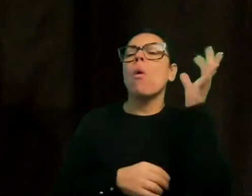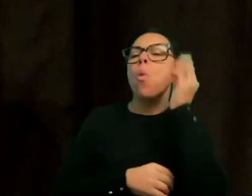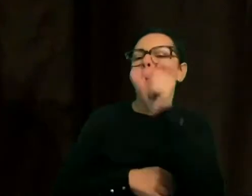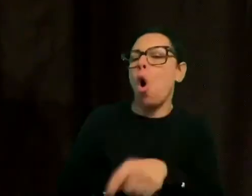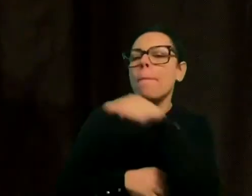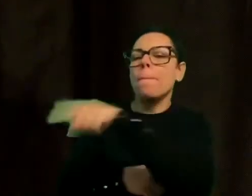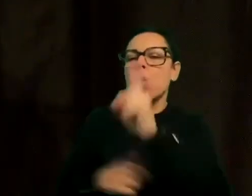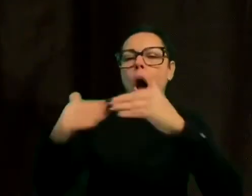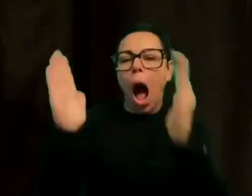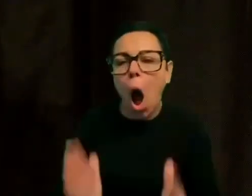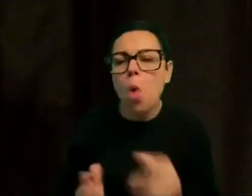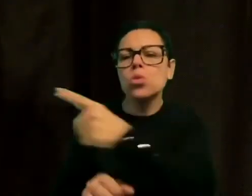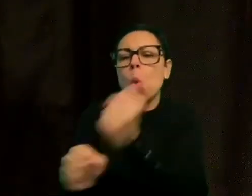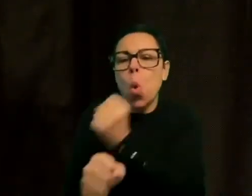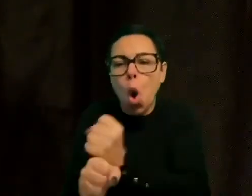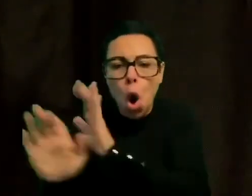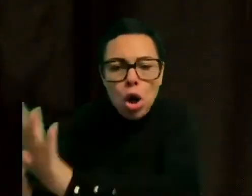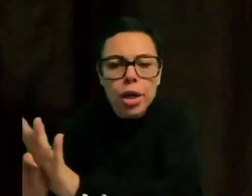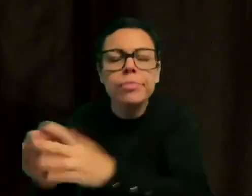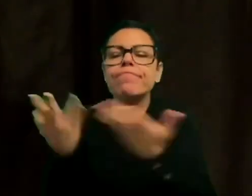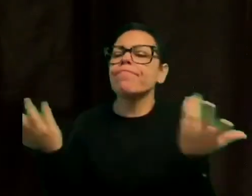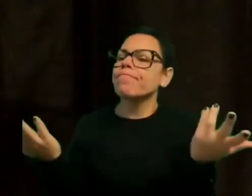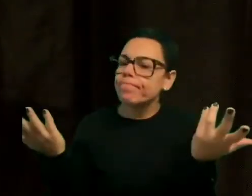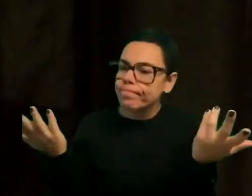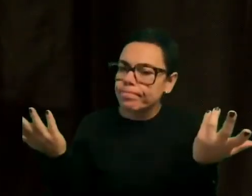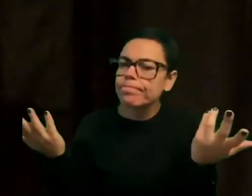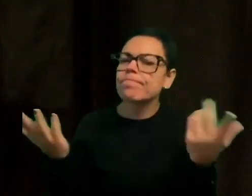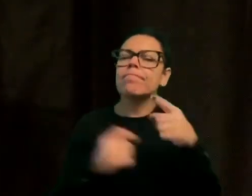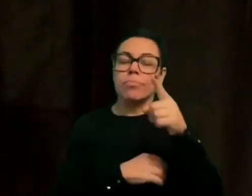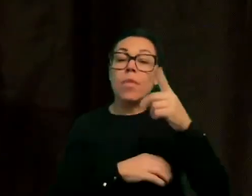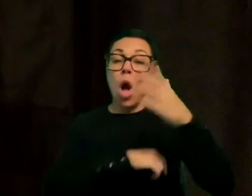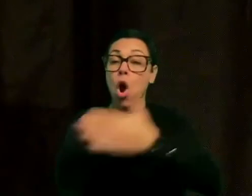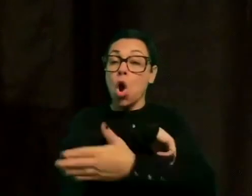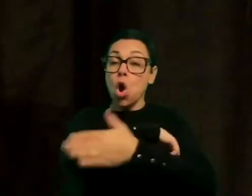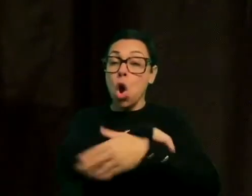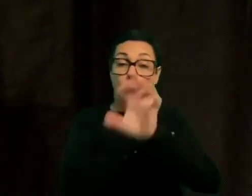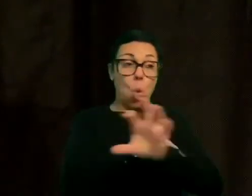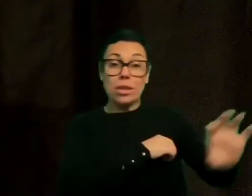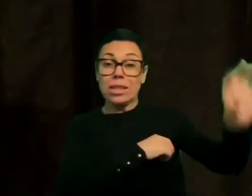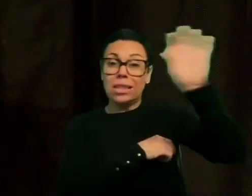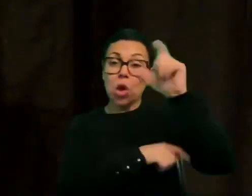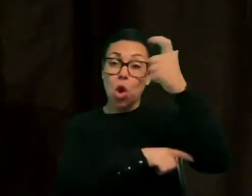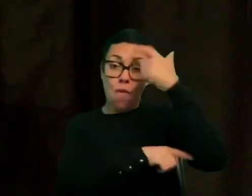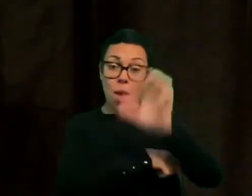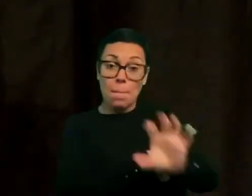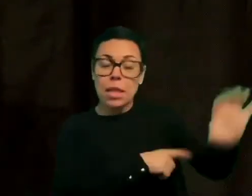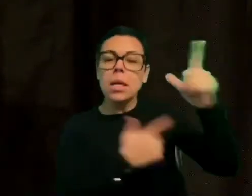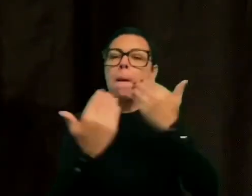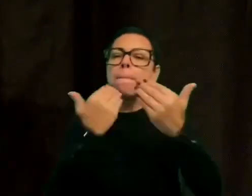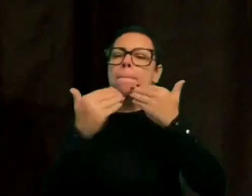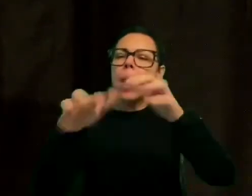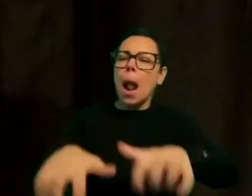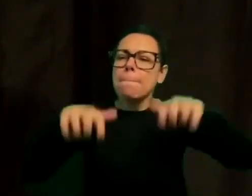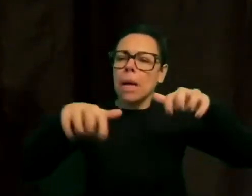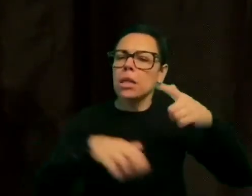we did a huge campaign that worked in some countries. We had a very good position in the European Parliament on having a mandatory gender